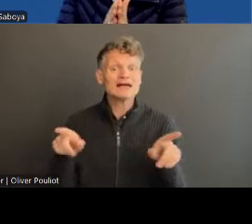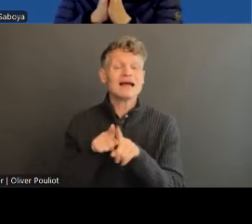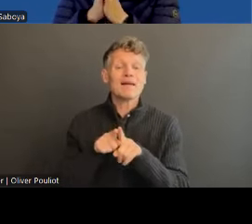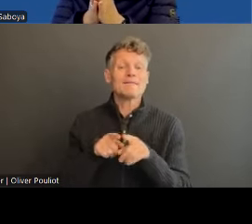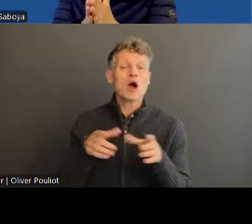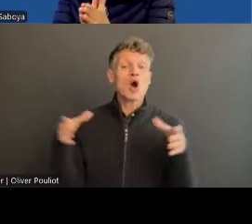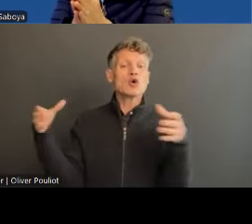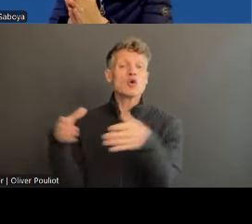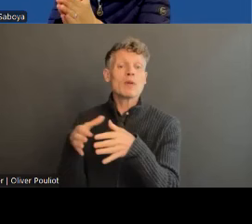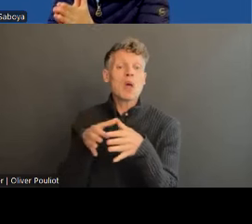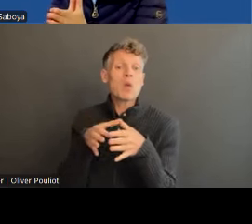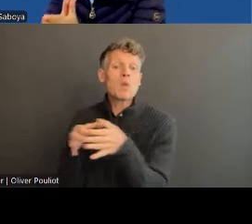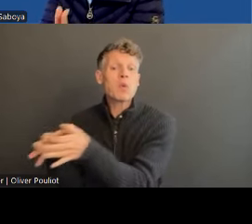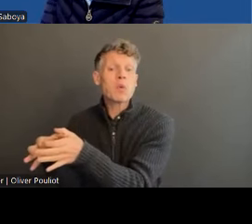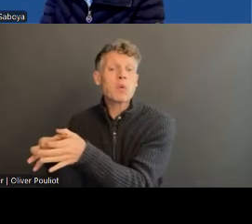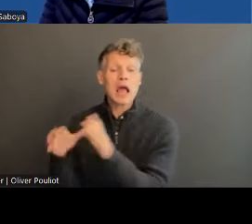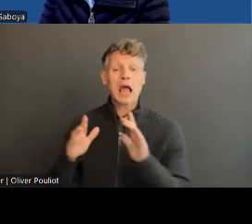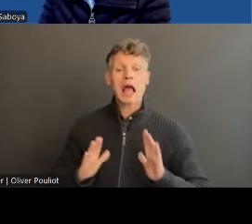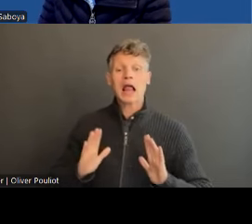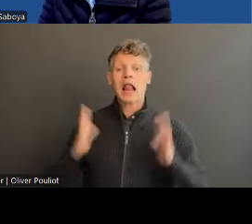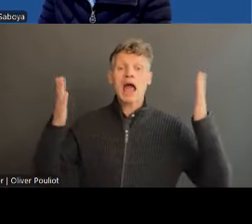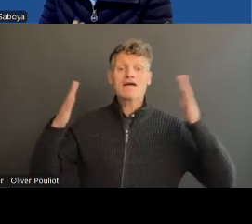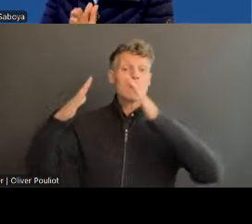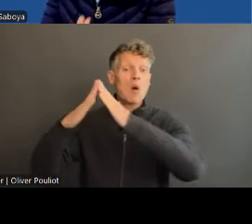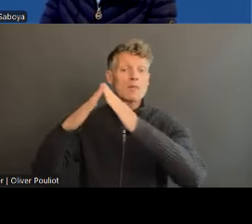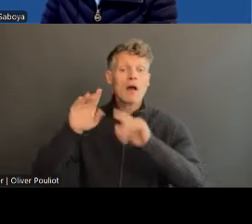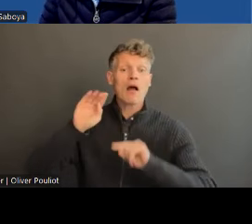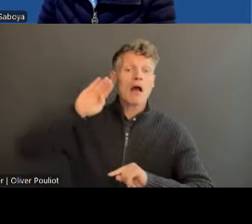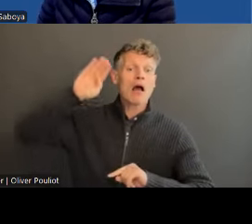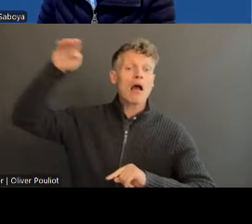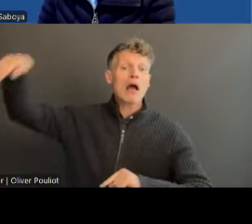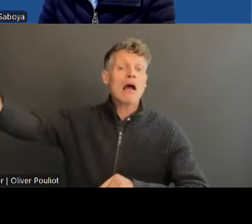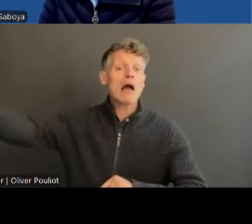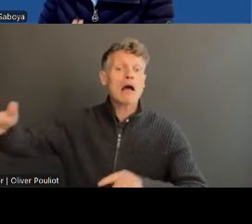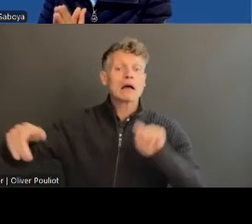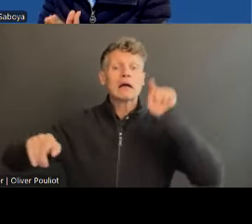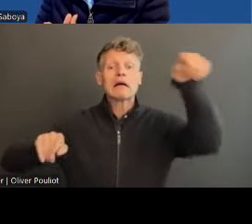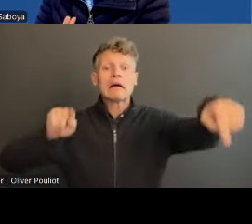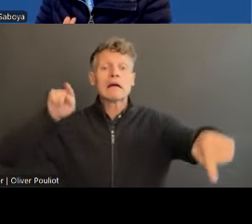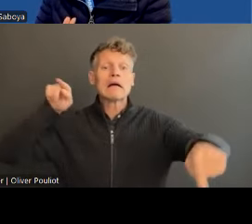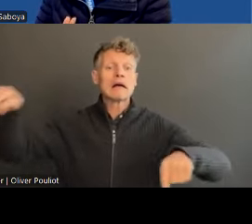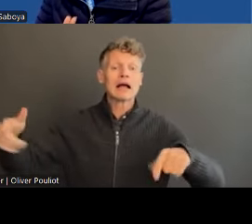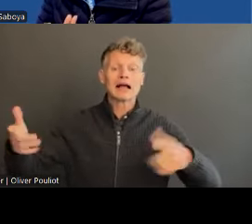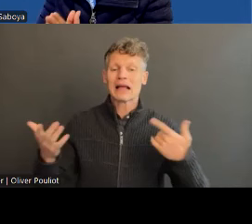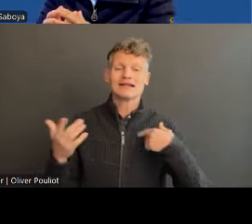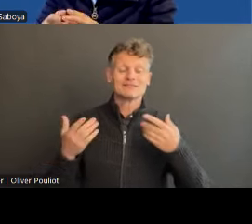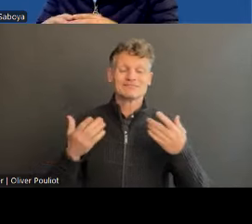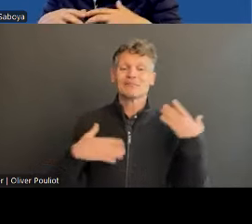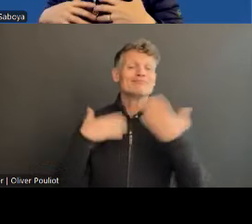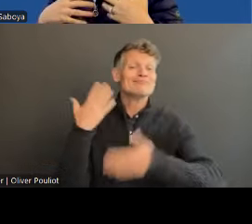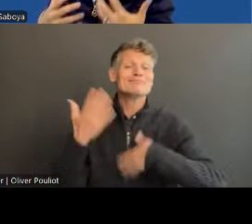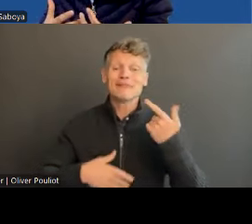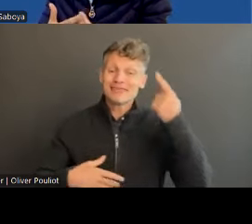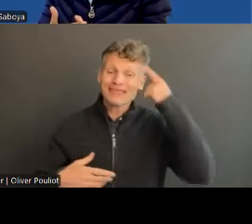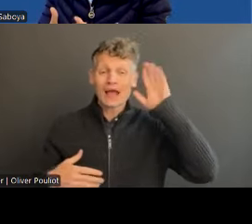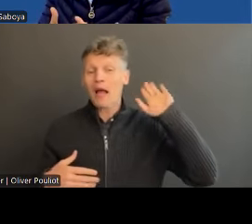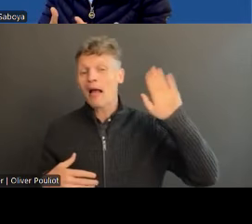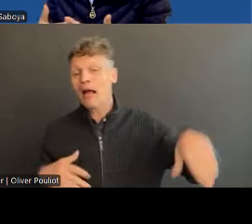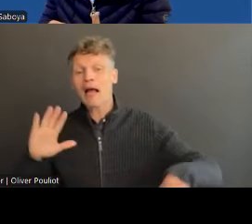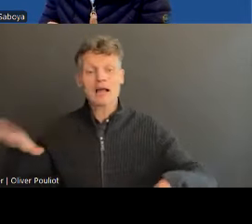the specific disease approaches. The framework is proposing that we continue doing that, but now